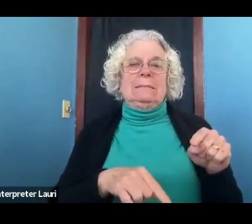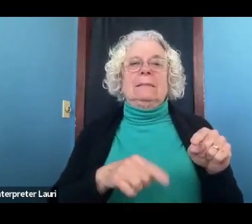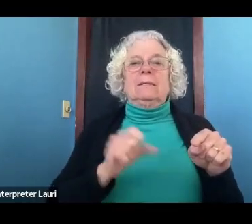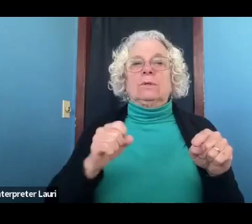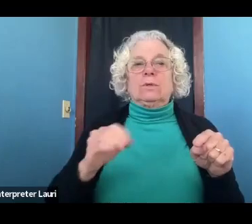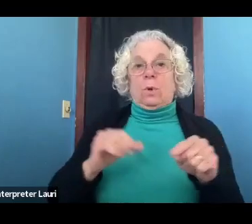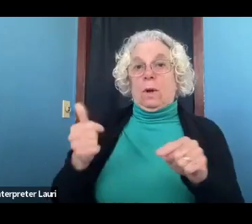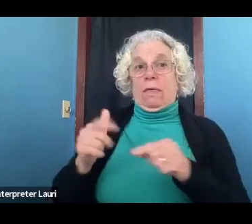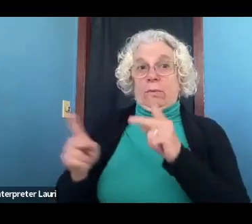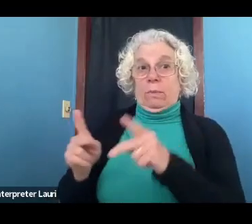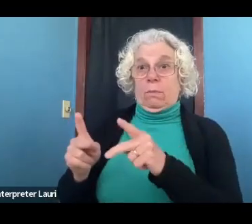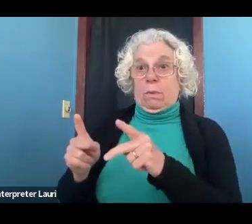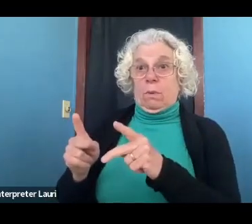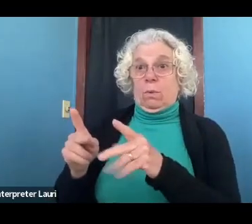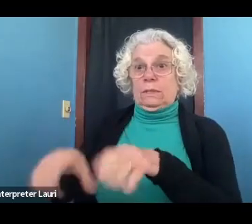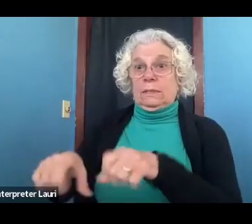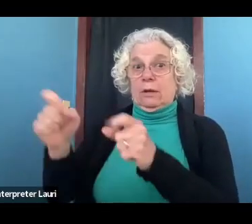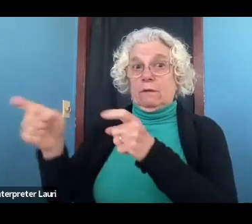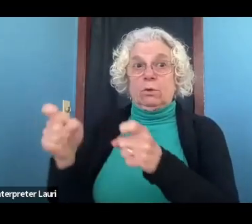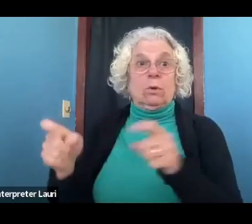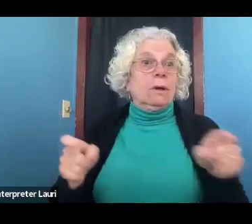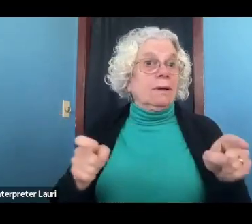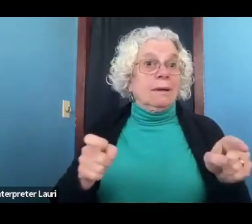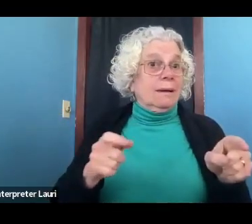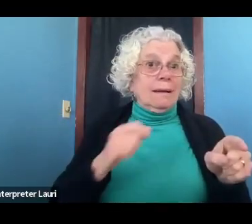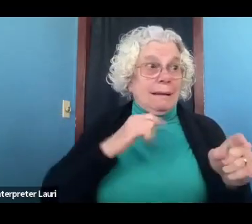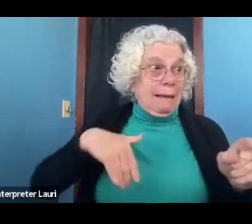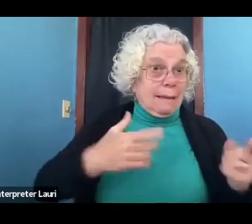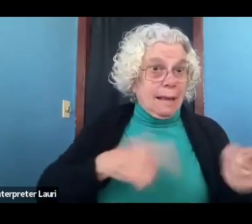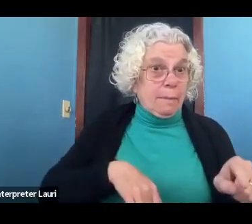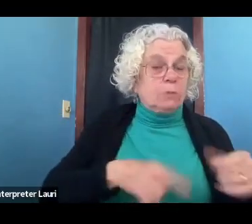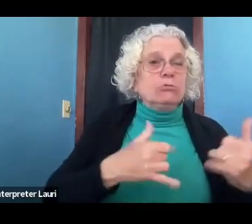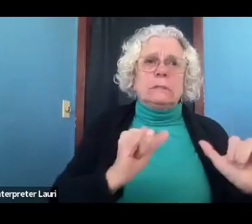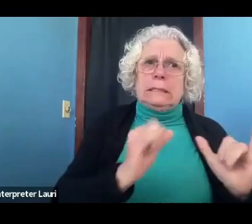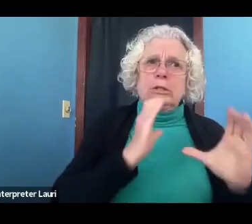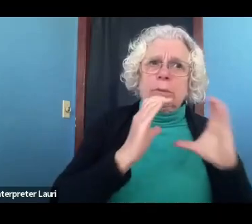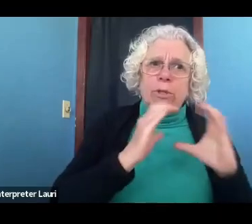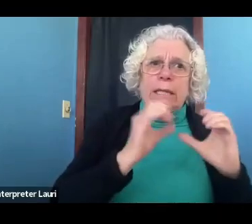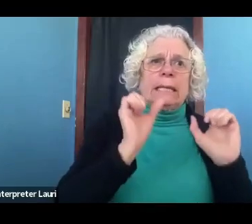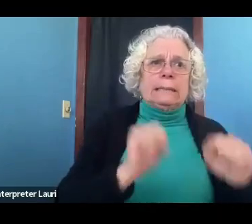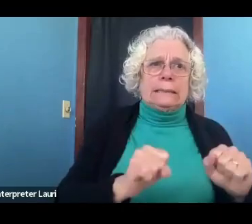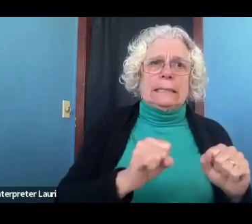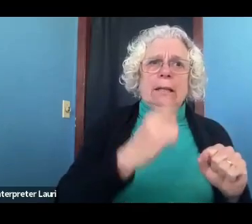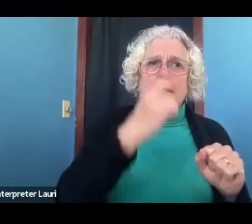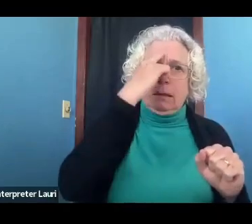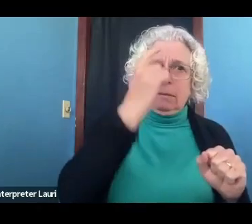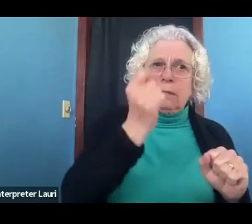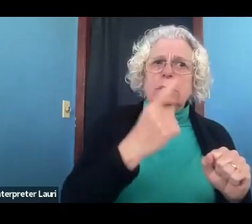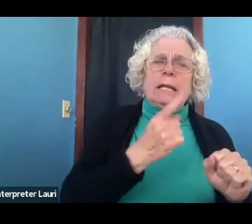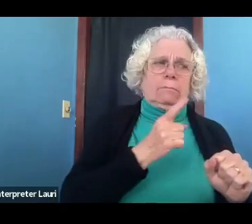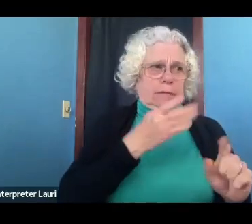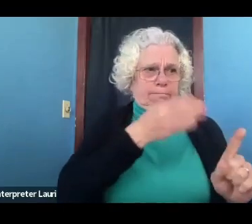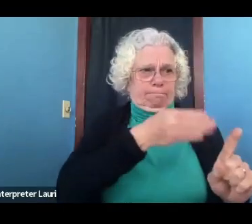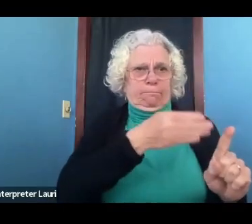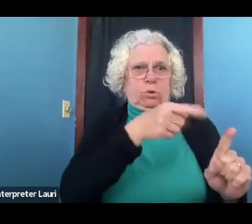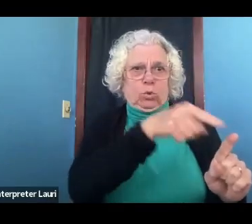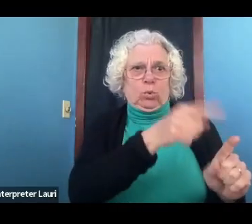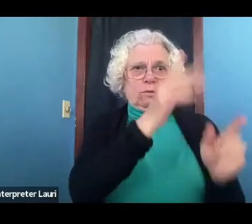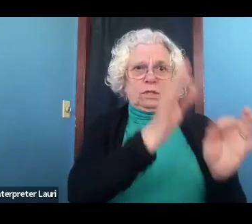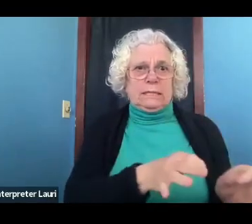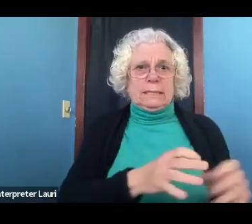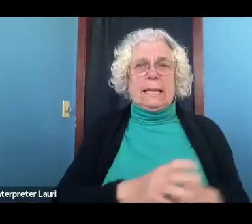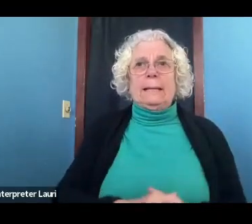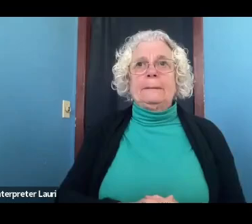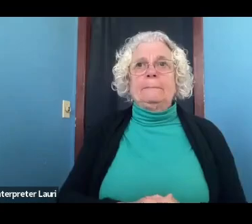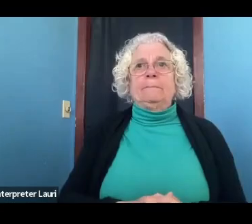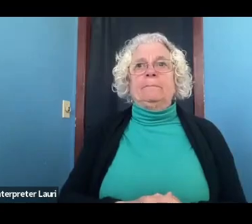you. And I saw a question pop up. Will the slides be emailed to everybody after the webinar? And I believe the